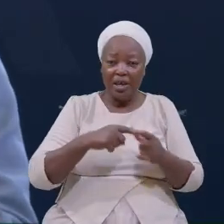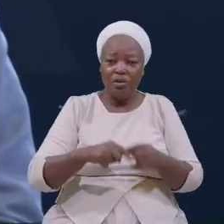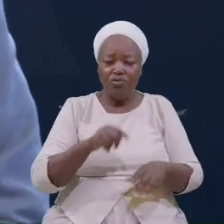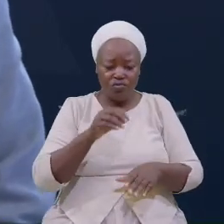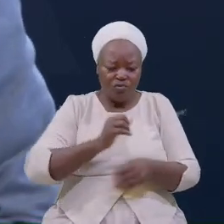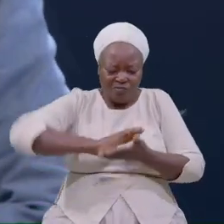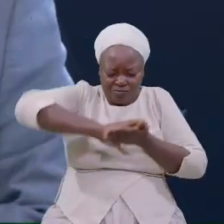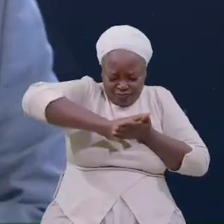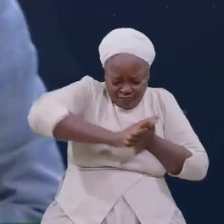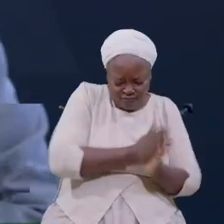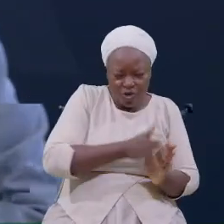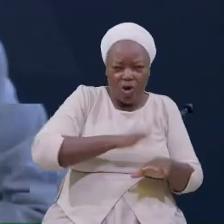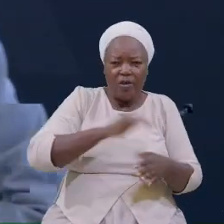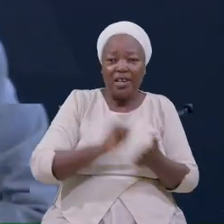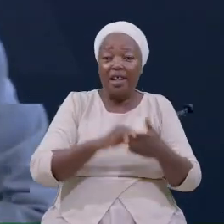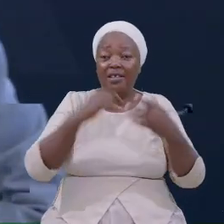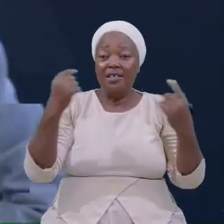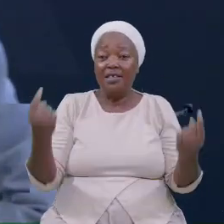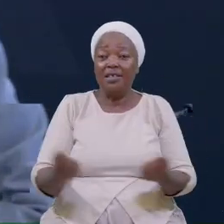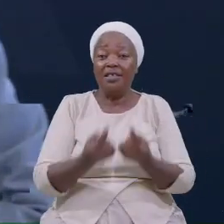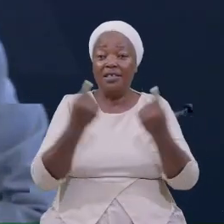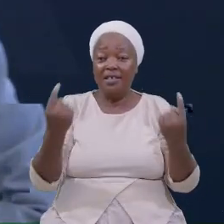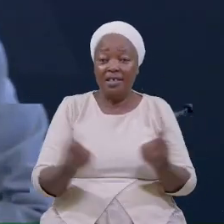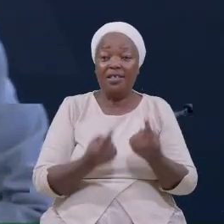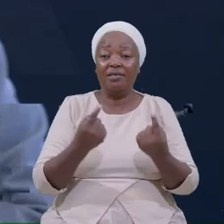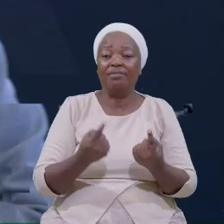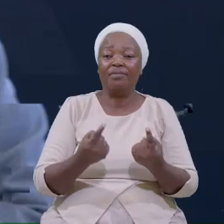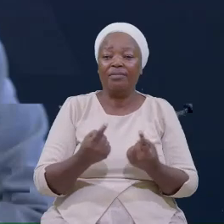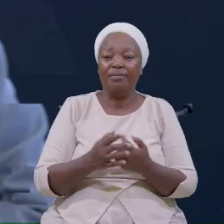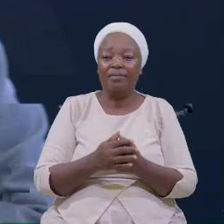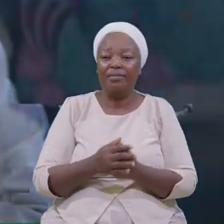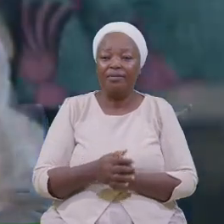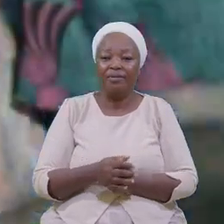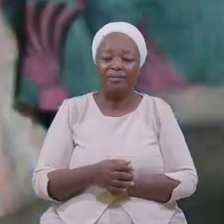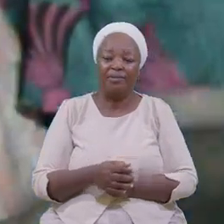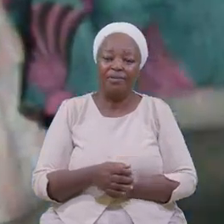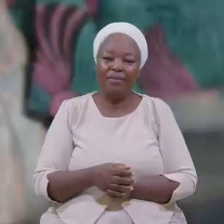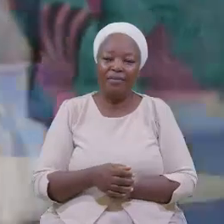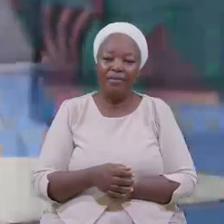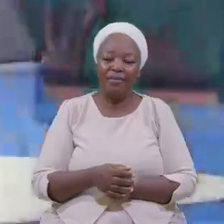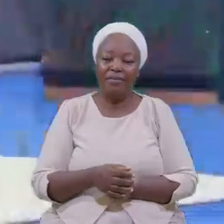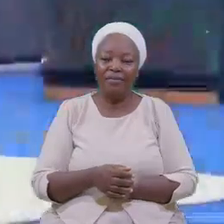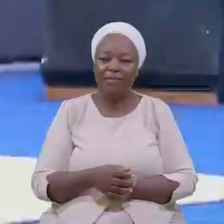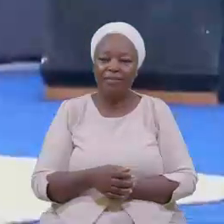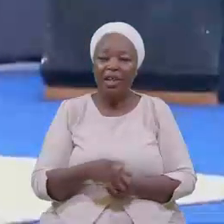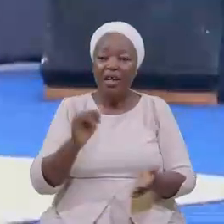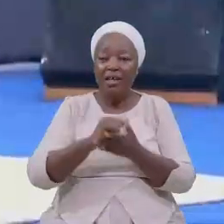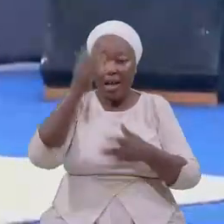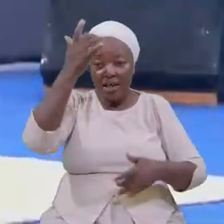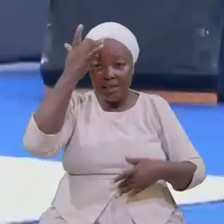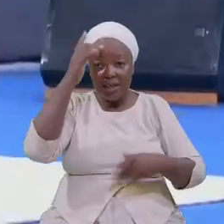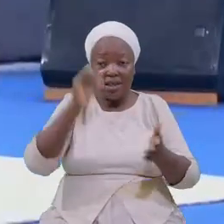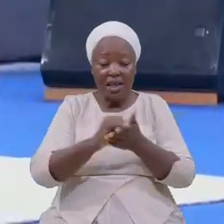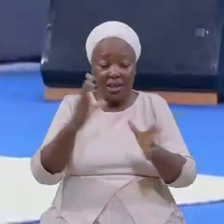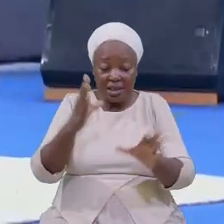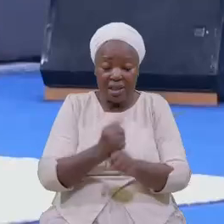on sin. That sickness that takes joy